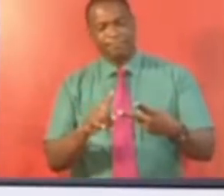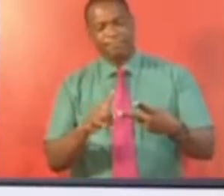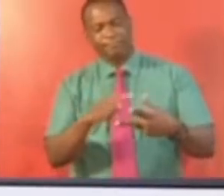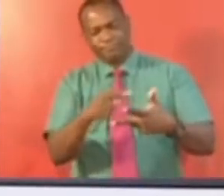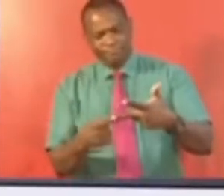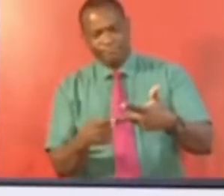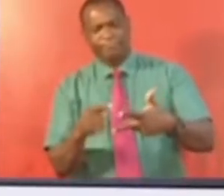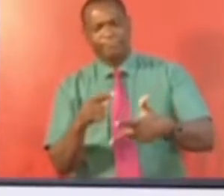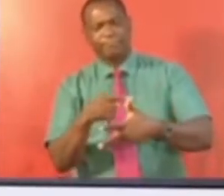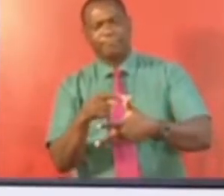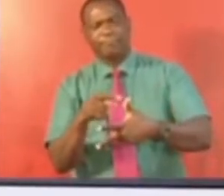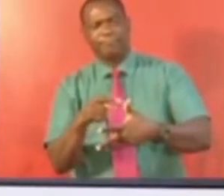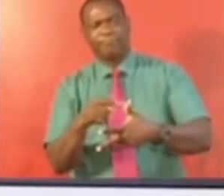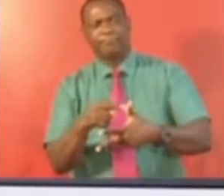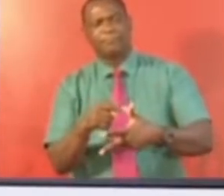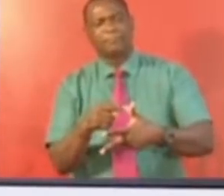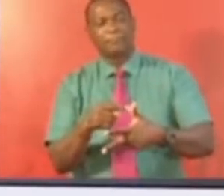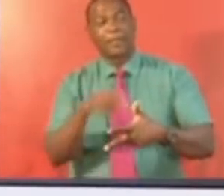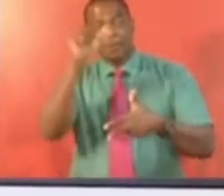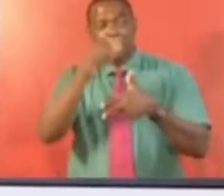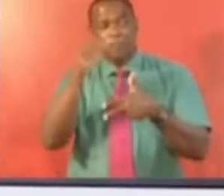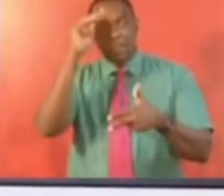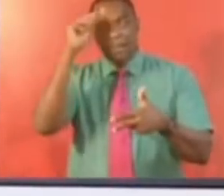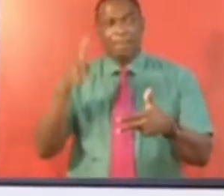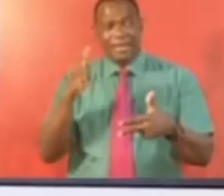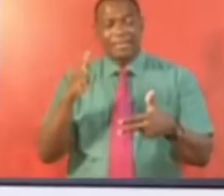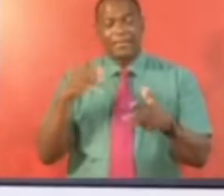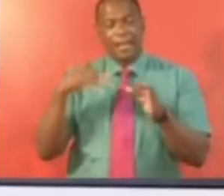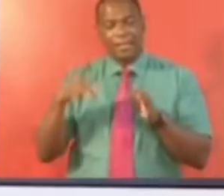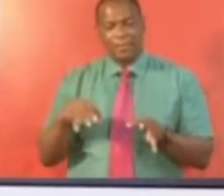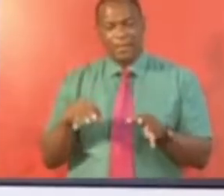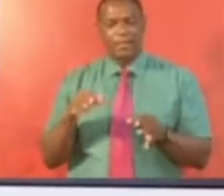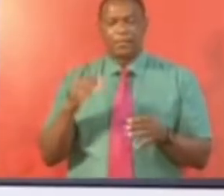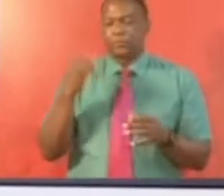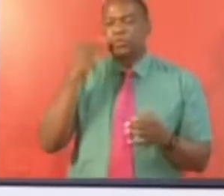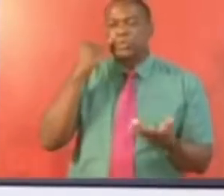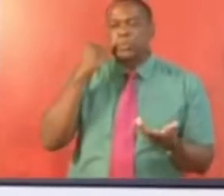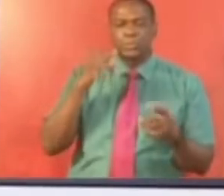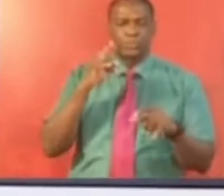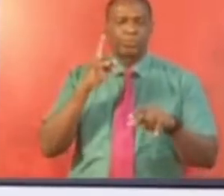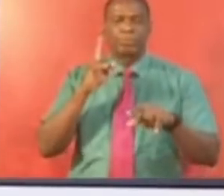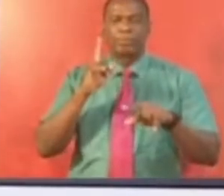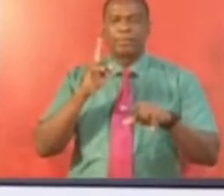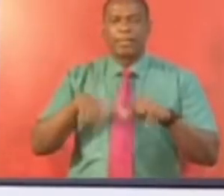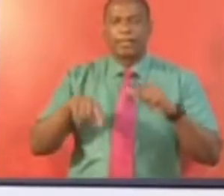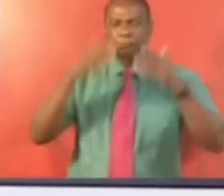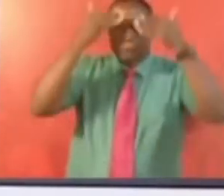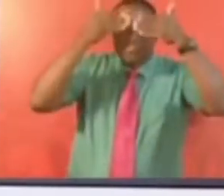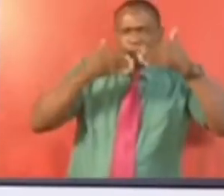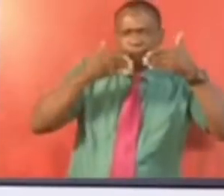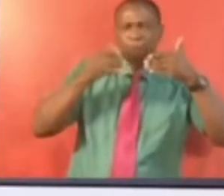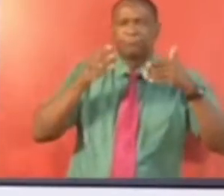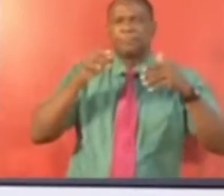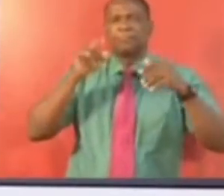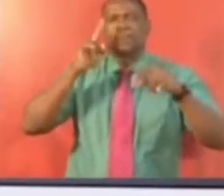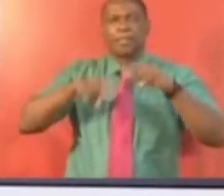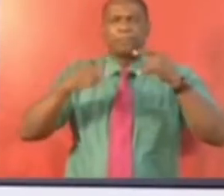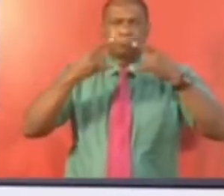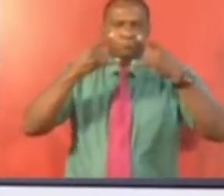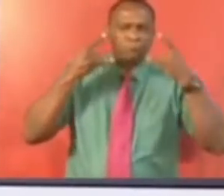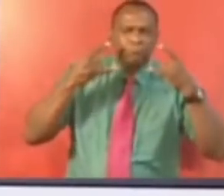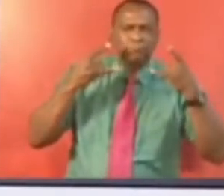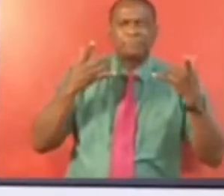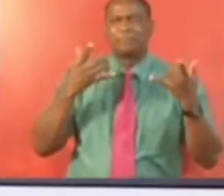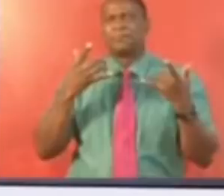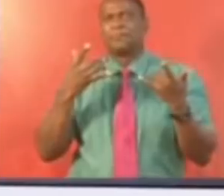as Minister would have read out the regulation, if you can't wear a mask, you can't wear a shield that covers your nose, face, and mouth, and